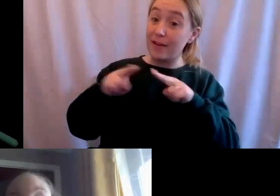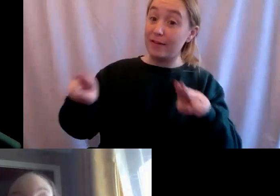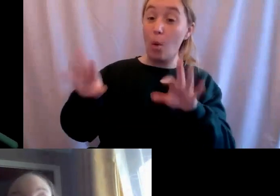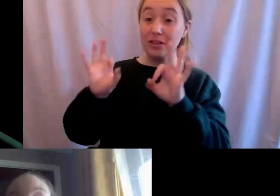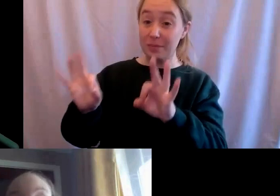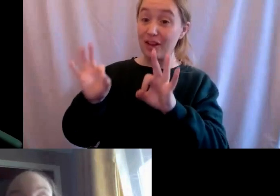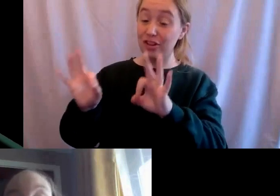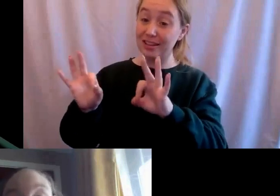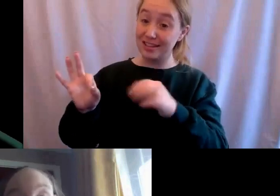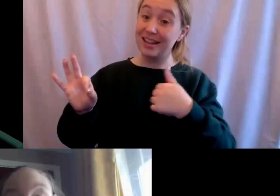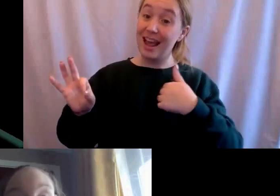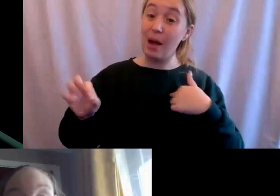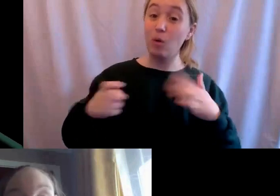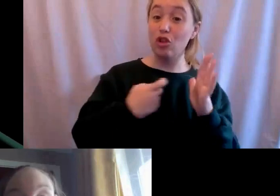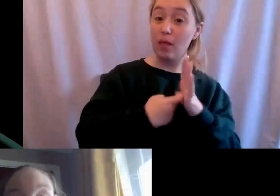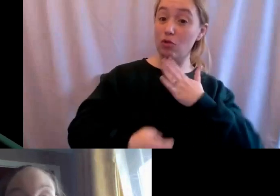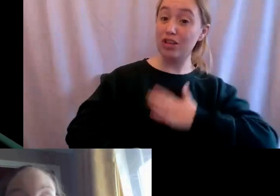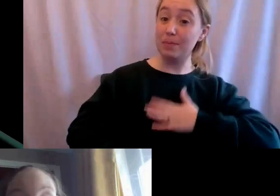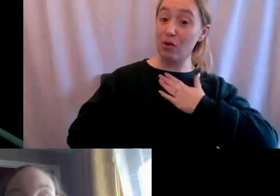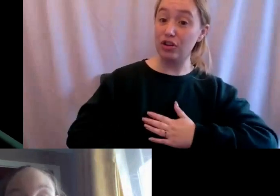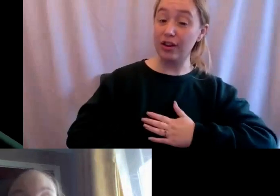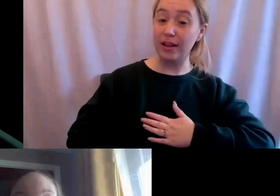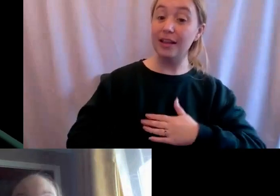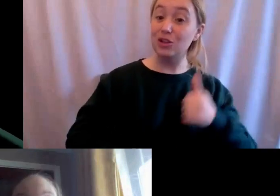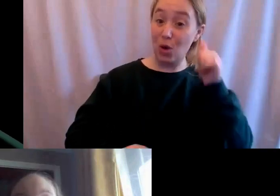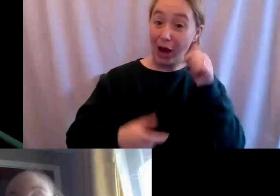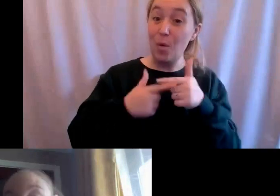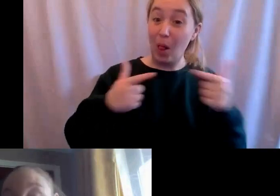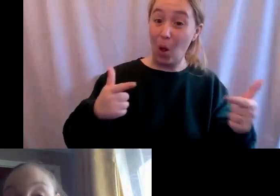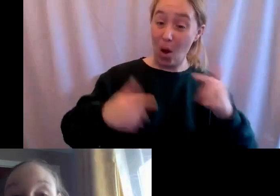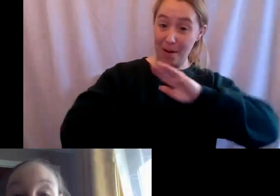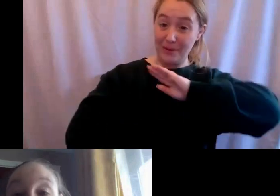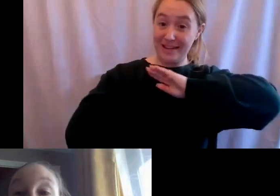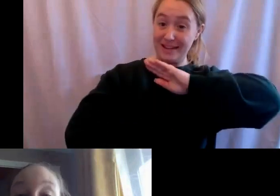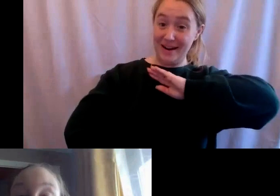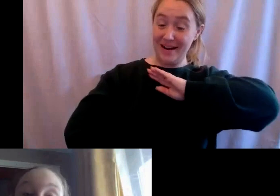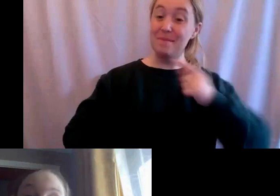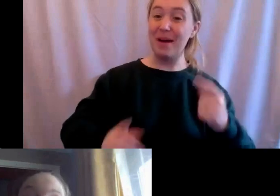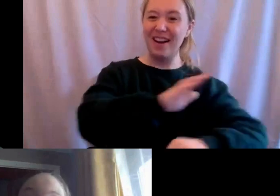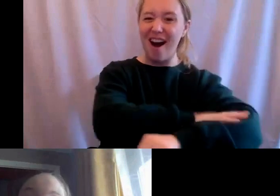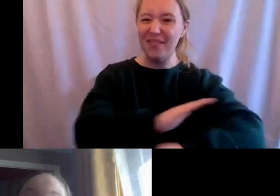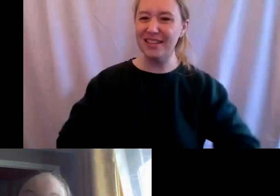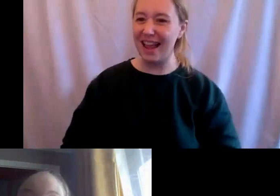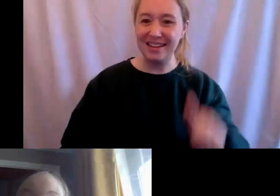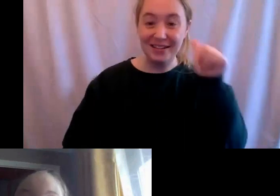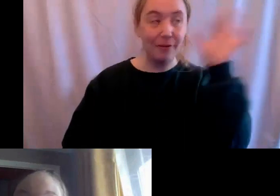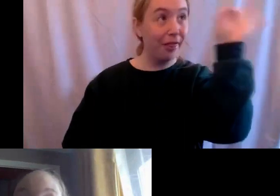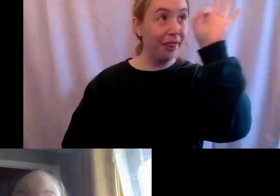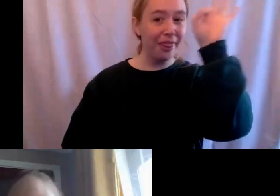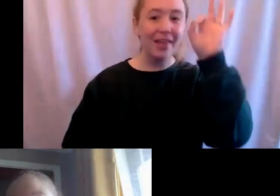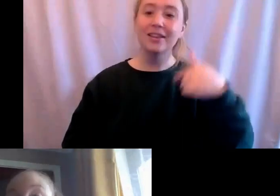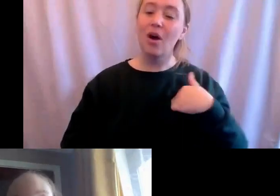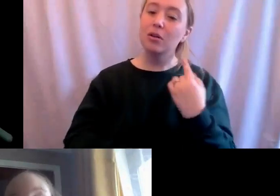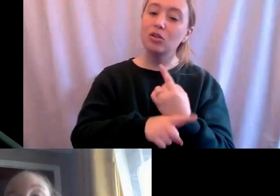lot about the middle of the body and not very much about the arms and legs. I didn't do much of that kind of physio. So I'll often talk to my respiratory